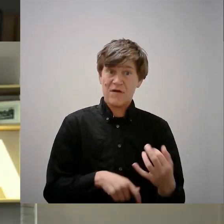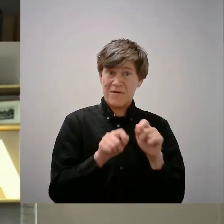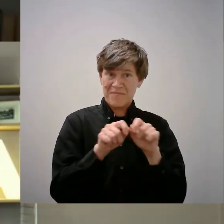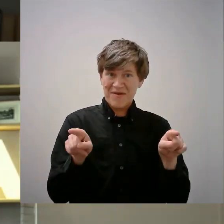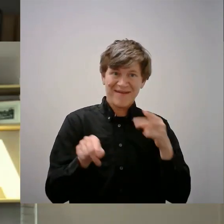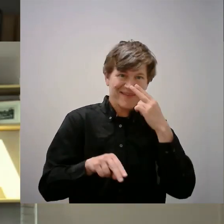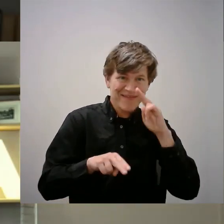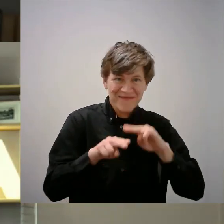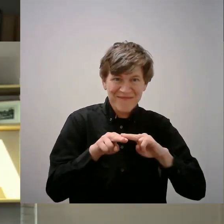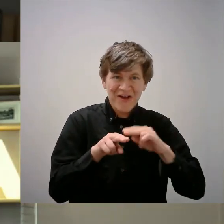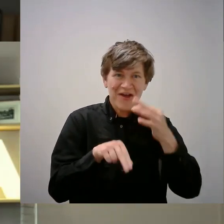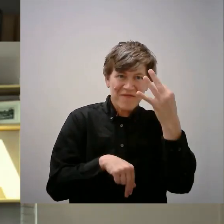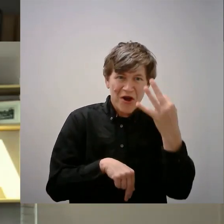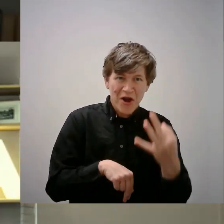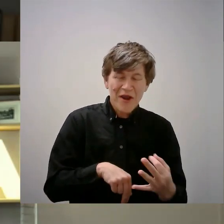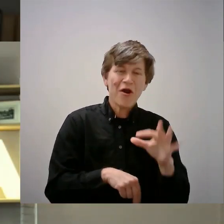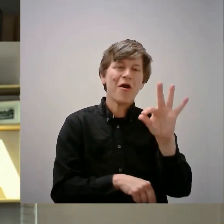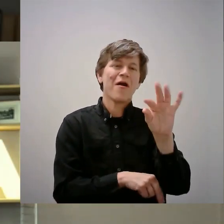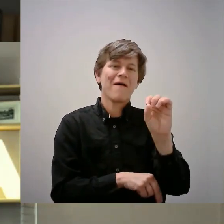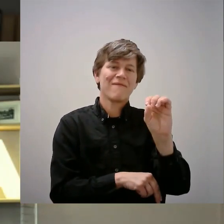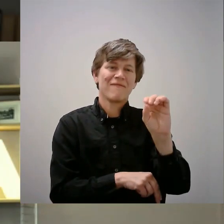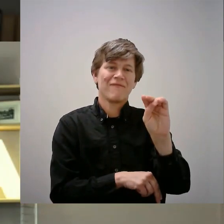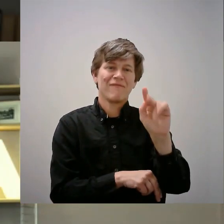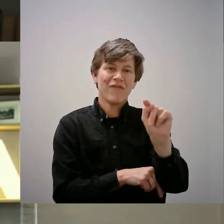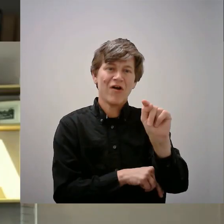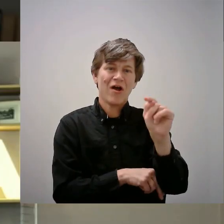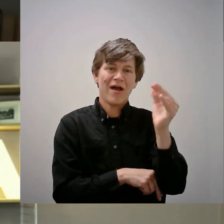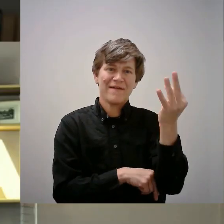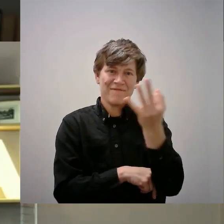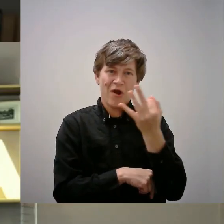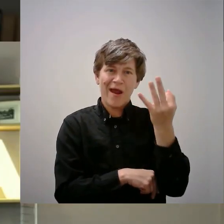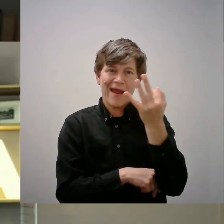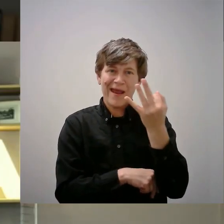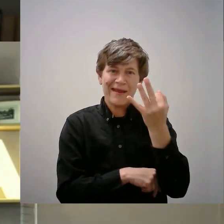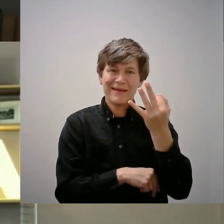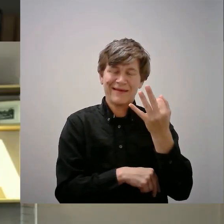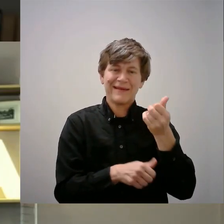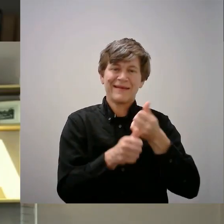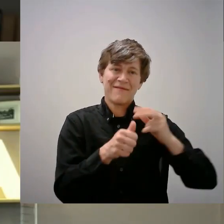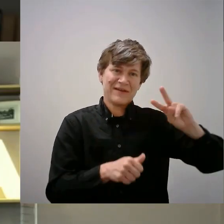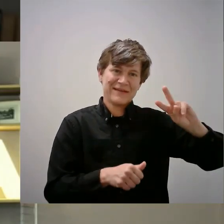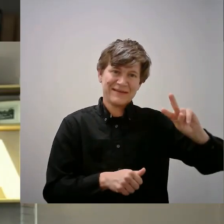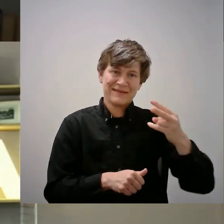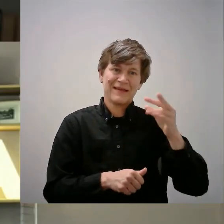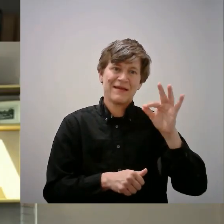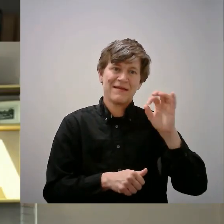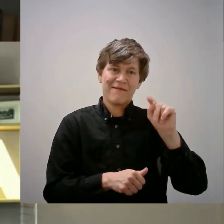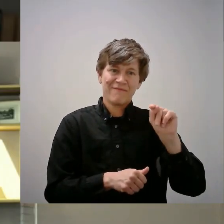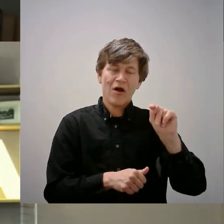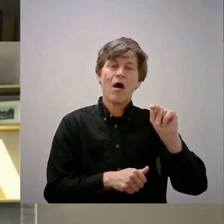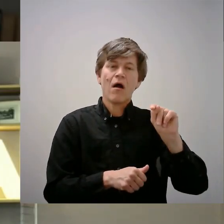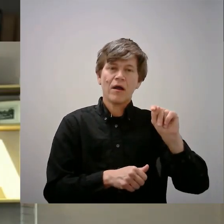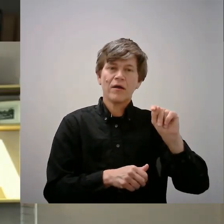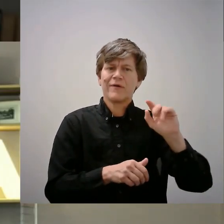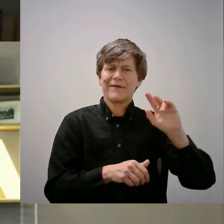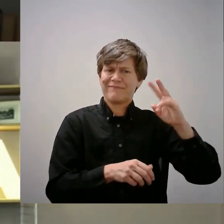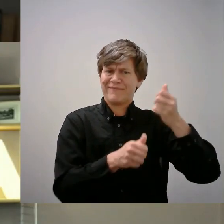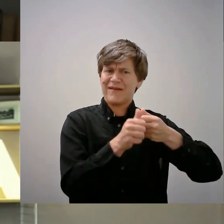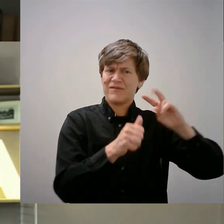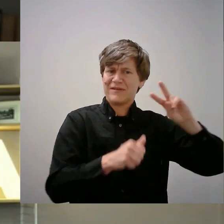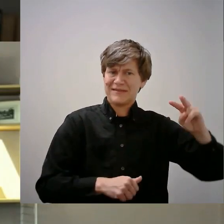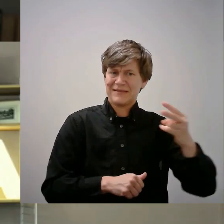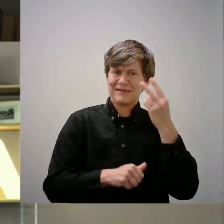Friday, a font recommendation, and every second font is a free one. I would love to see you on this mailing list. And as